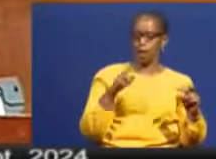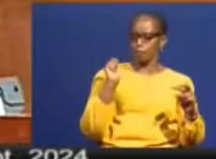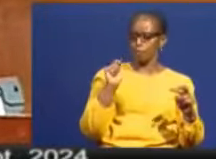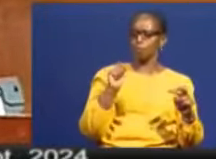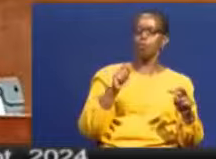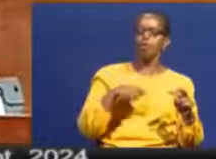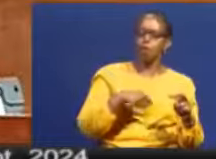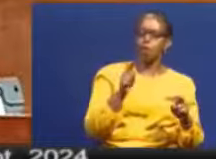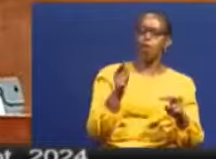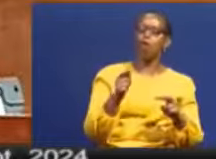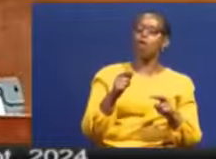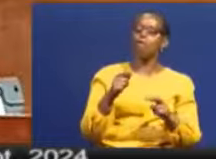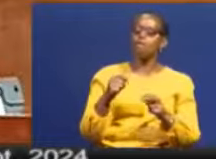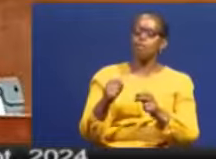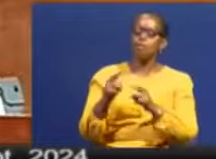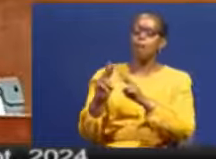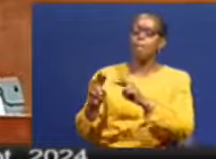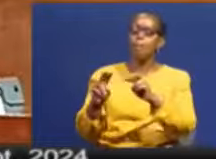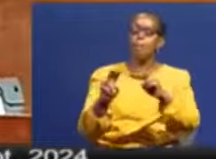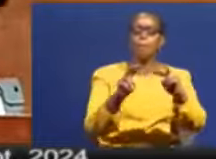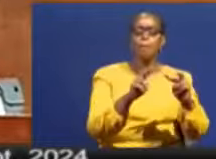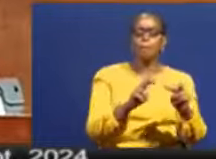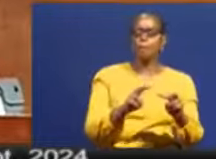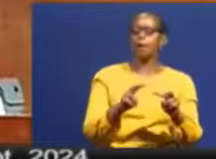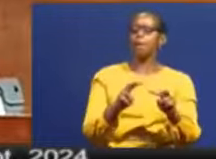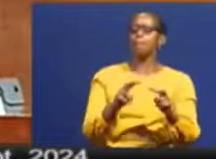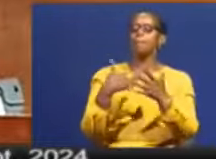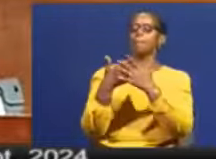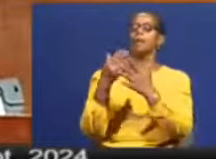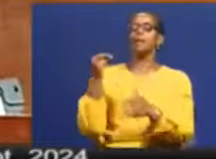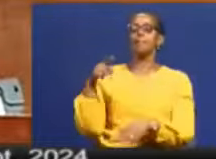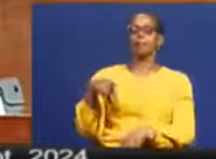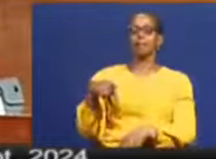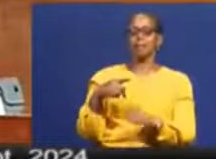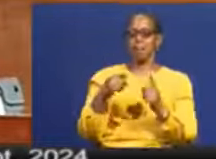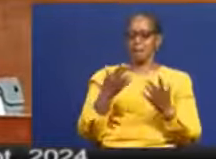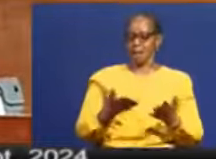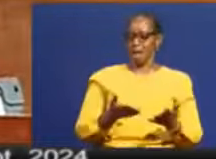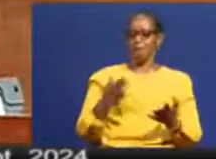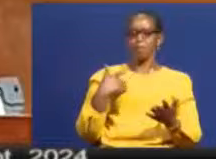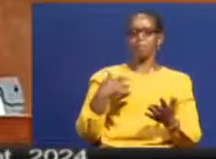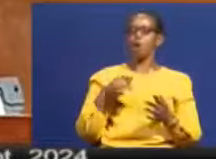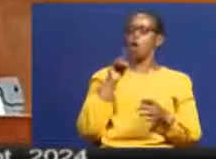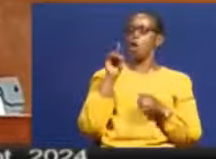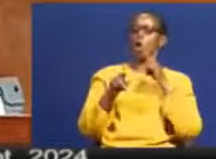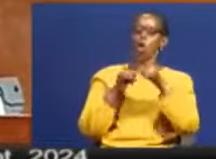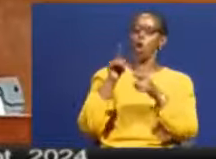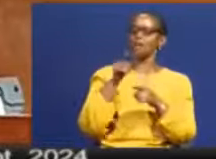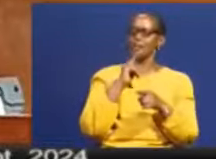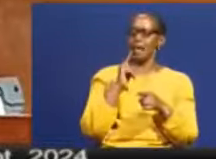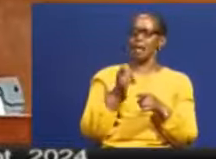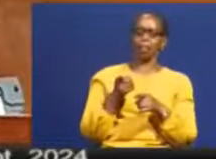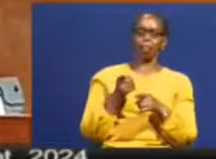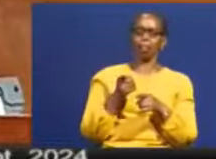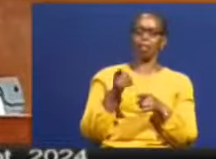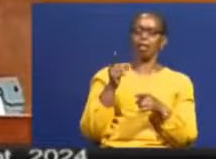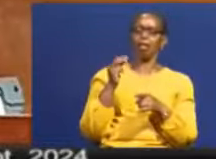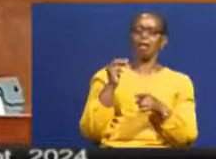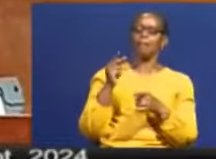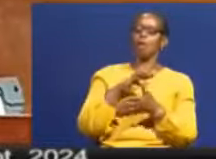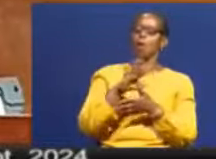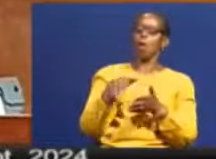monies and that member of parliament, Mr. Speaker. But we cannot be blanketly be condemned to be corrupt that